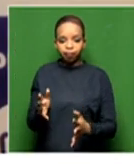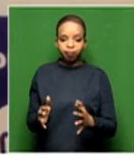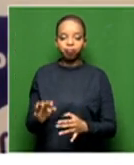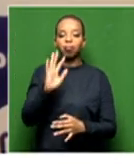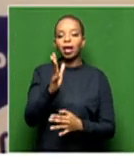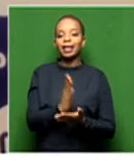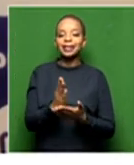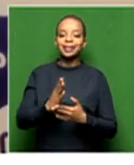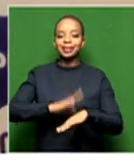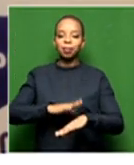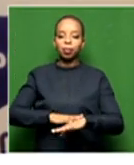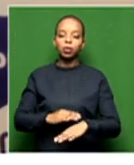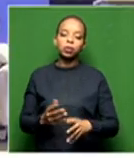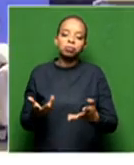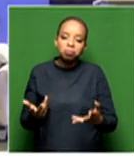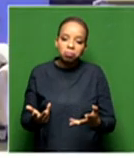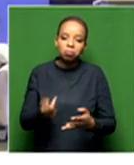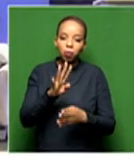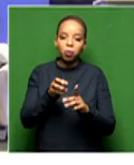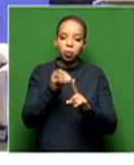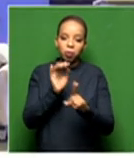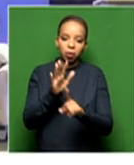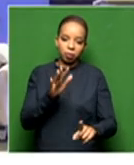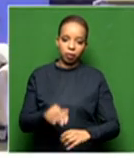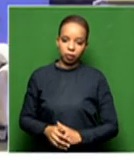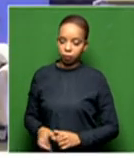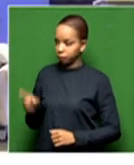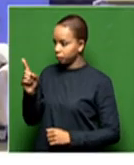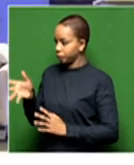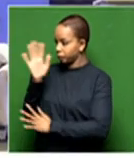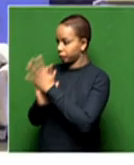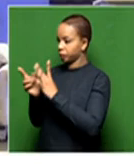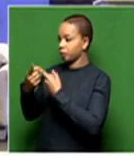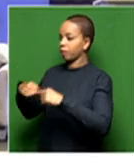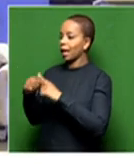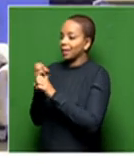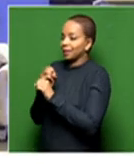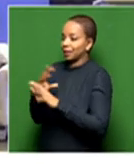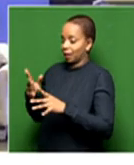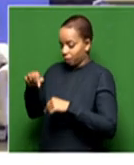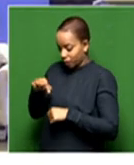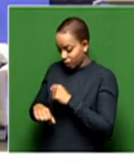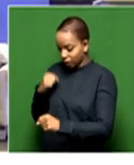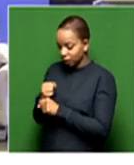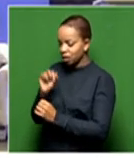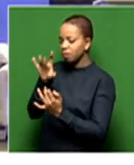some point. Now, take us through the startups that will be exhibiting this year. How did you go about selecting them?